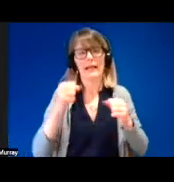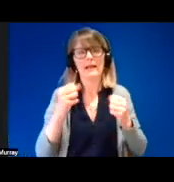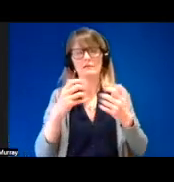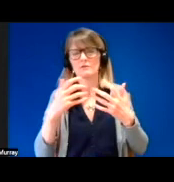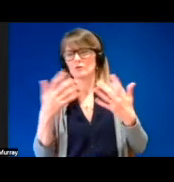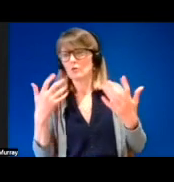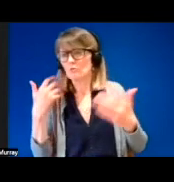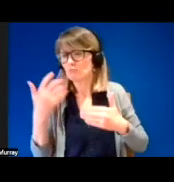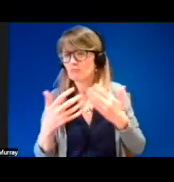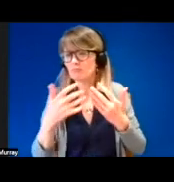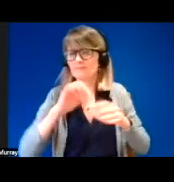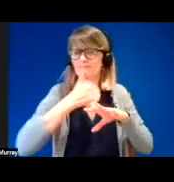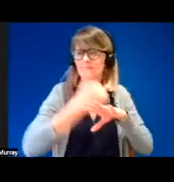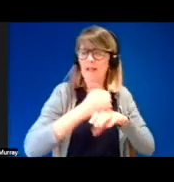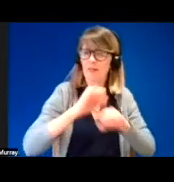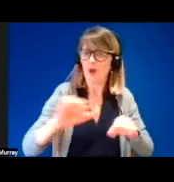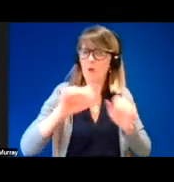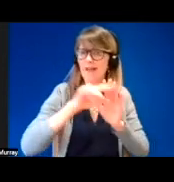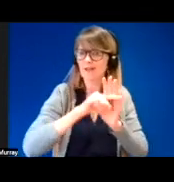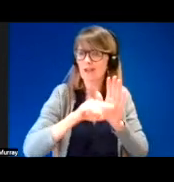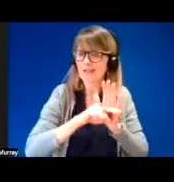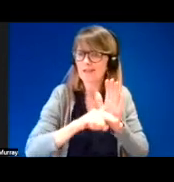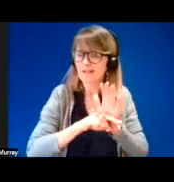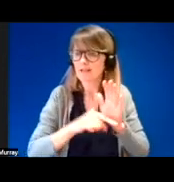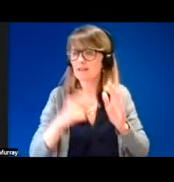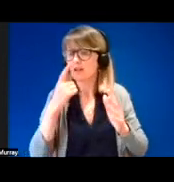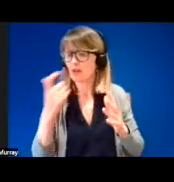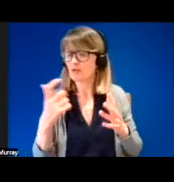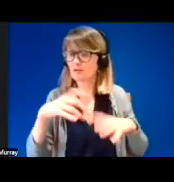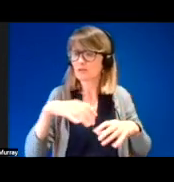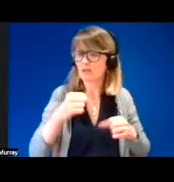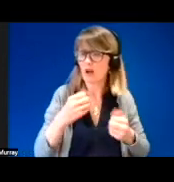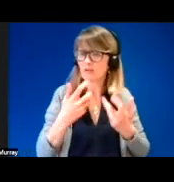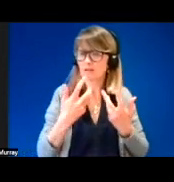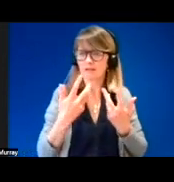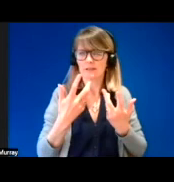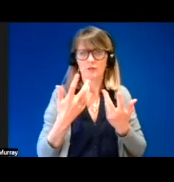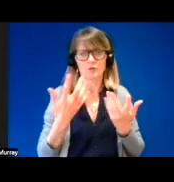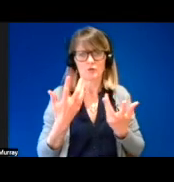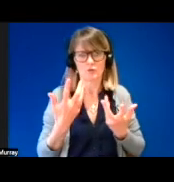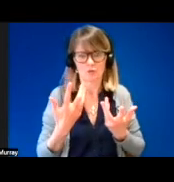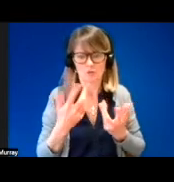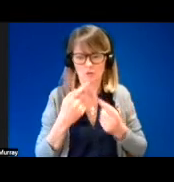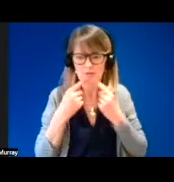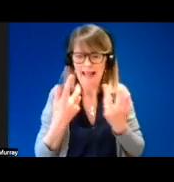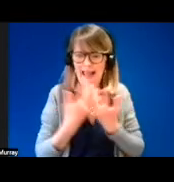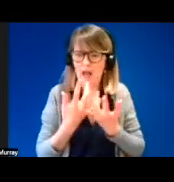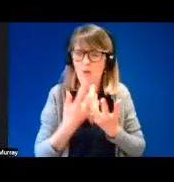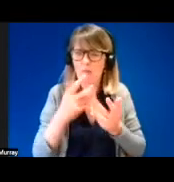agendas, could begin to have a say in the formulation of policy, could